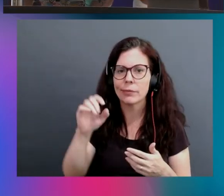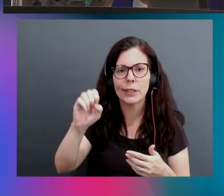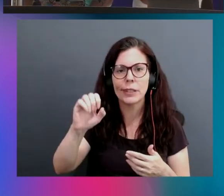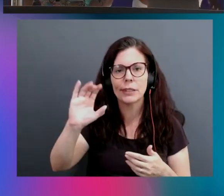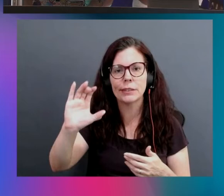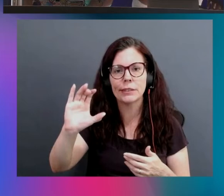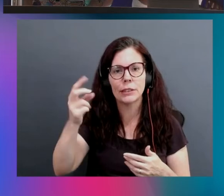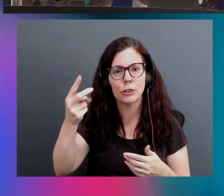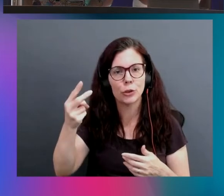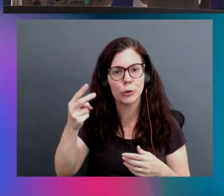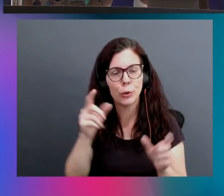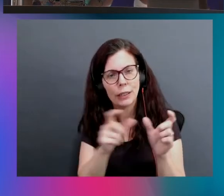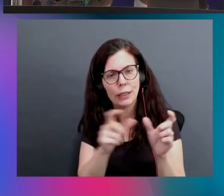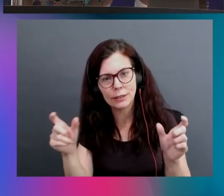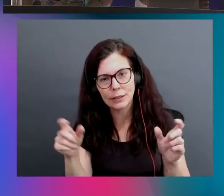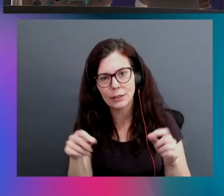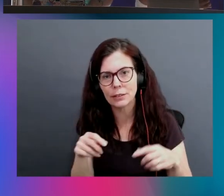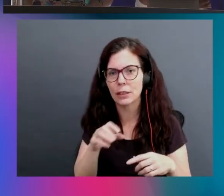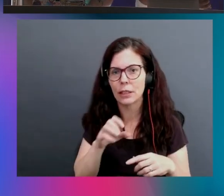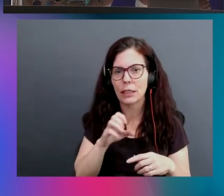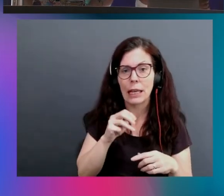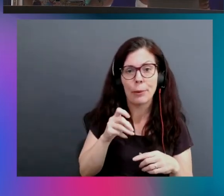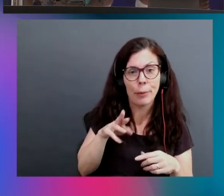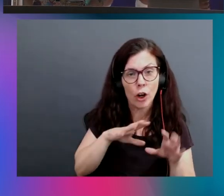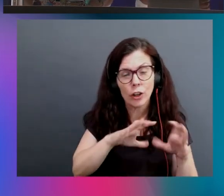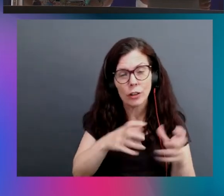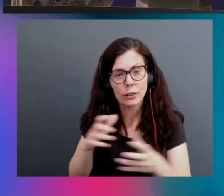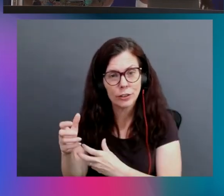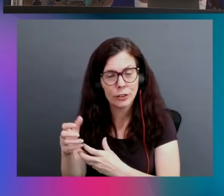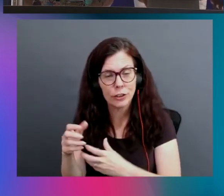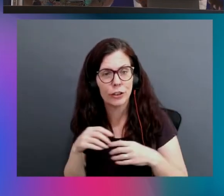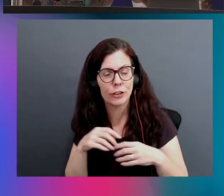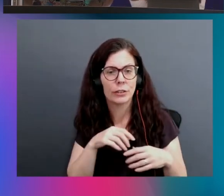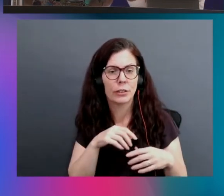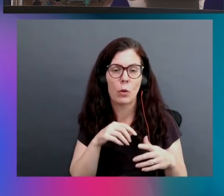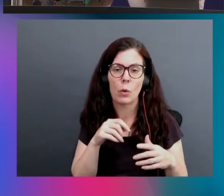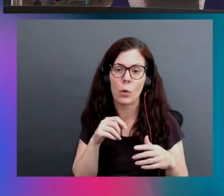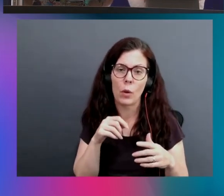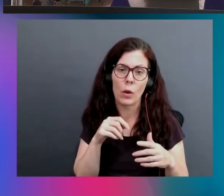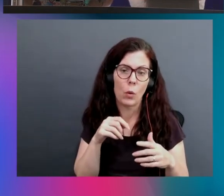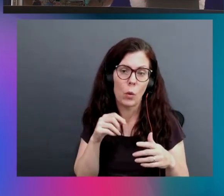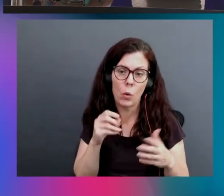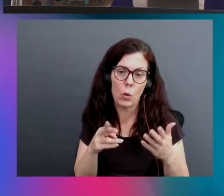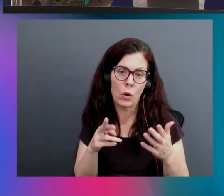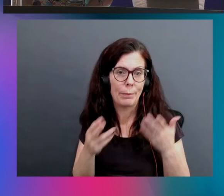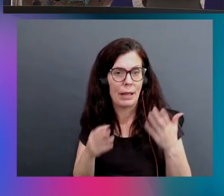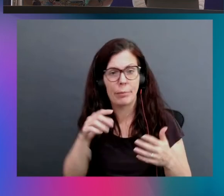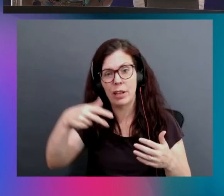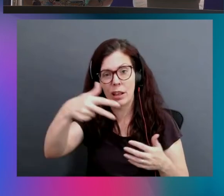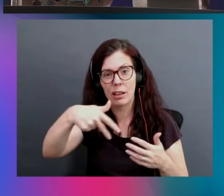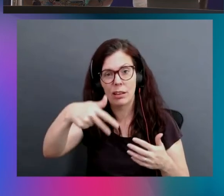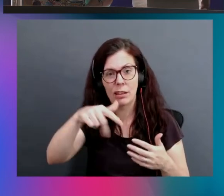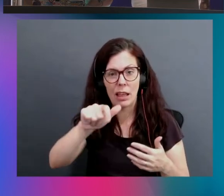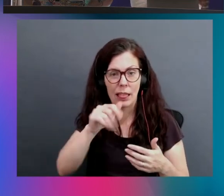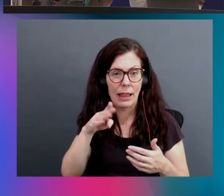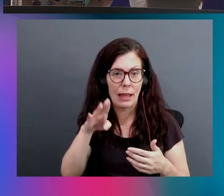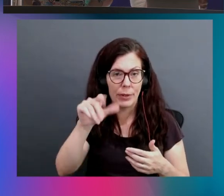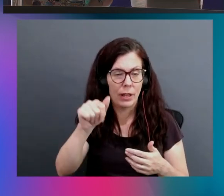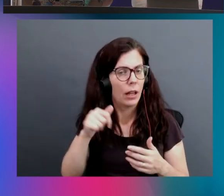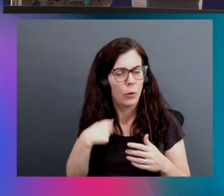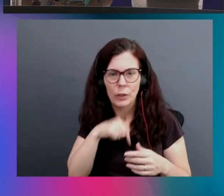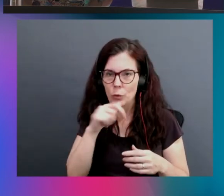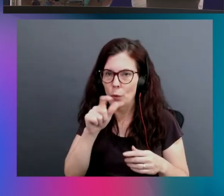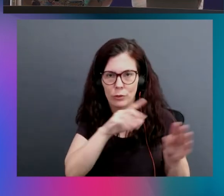or EMR cluster and run some PySpark job, or maybe a Lambda function, right? So we don't have to move data, and